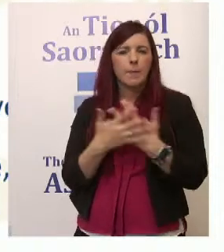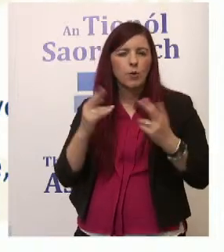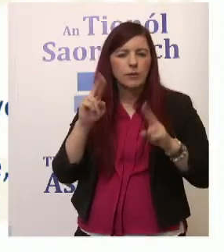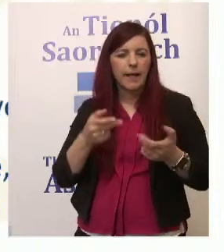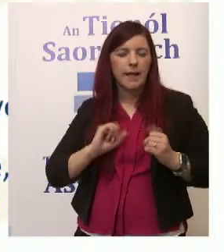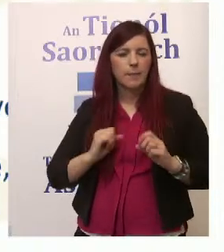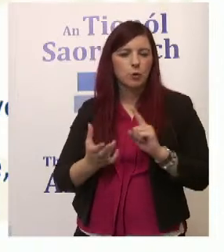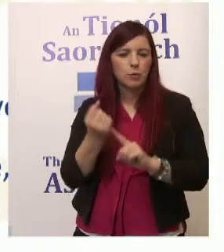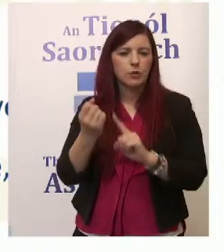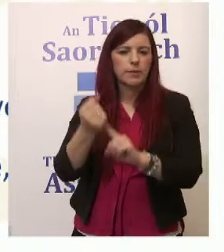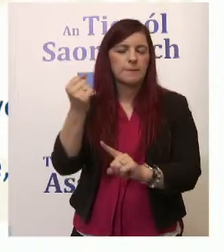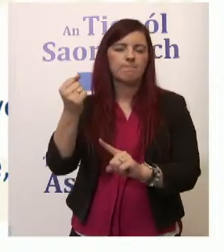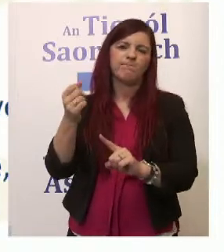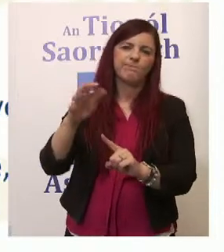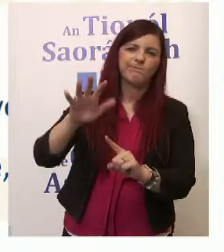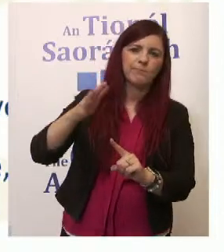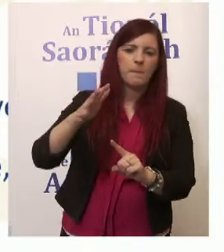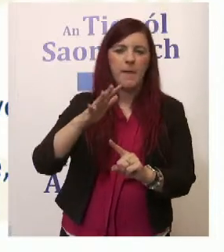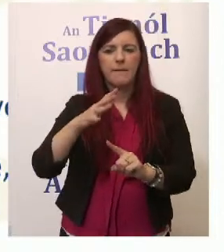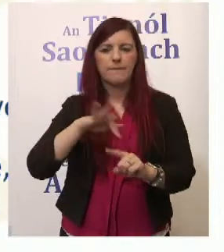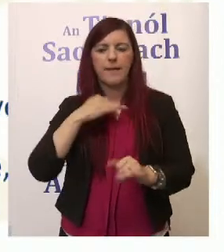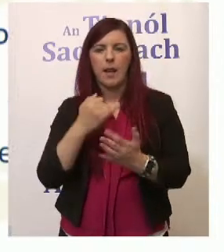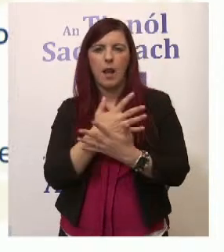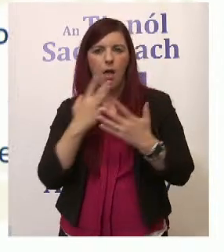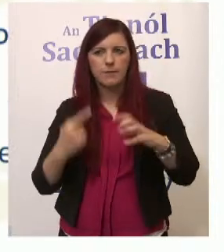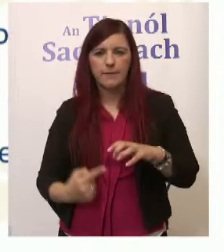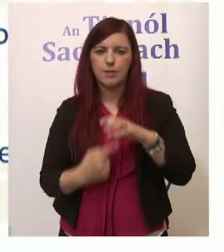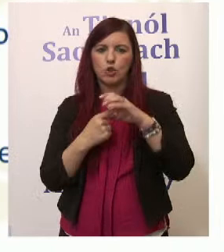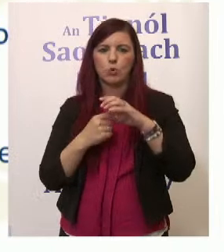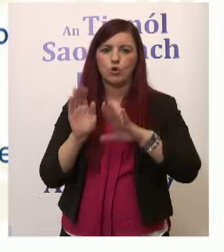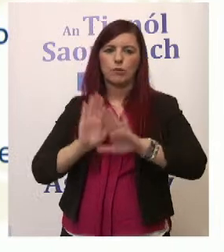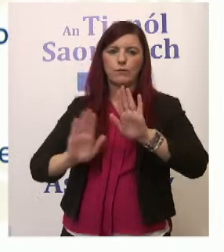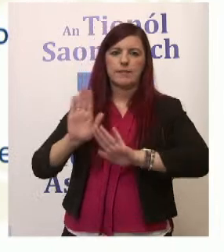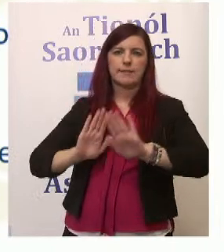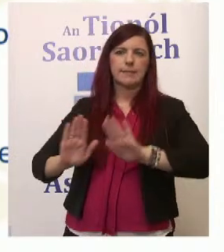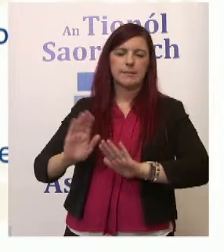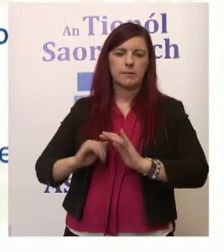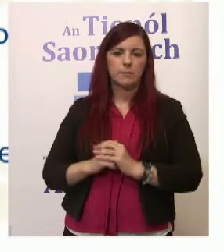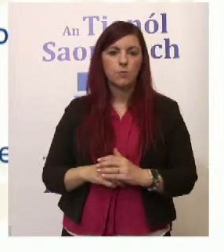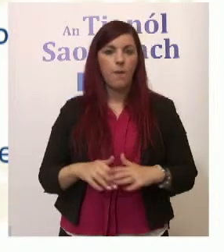an enormous amount of institutional resistance to them.